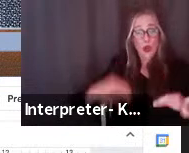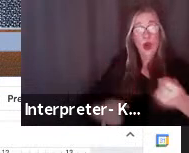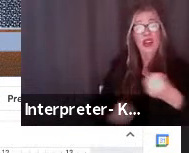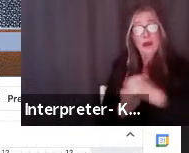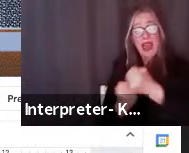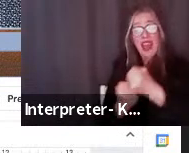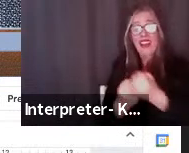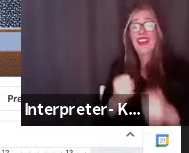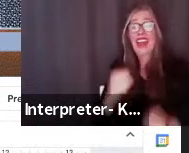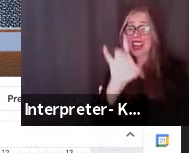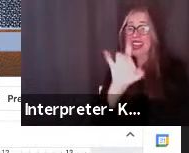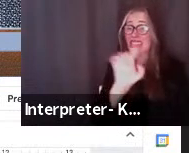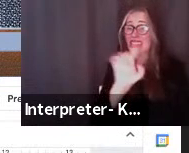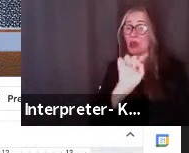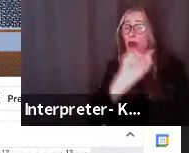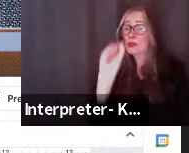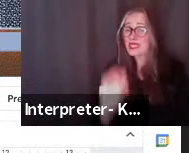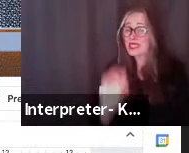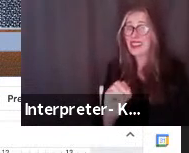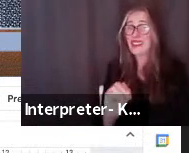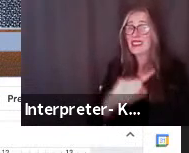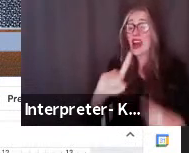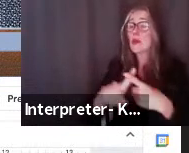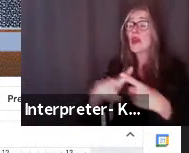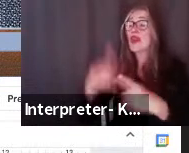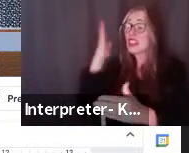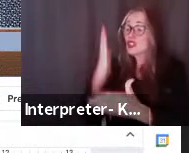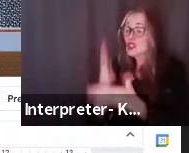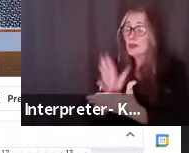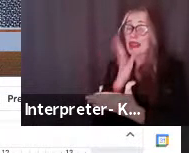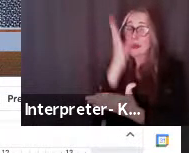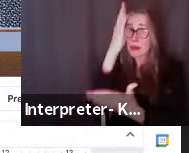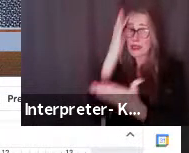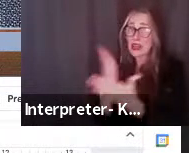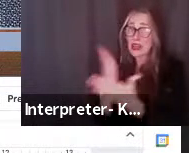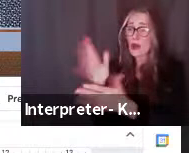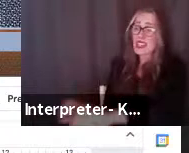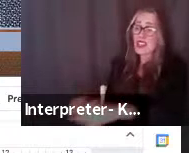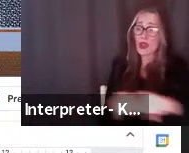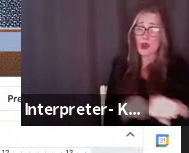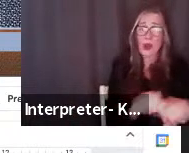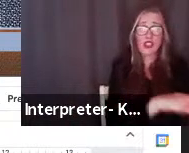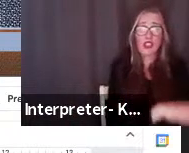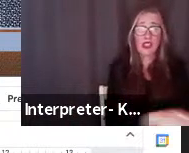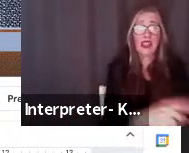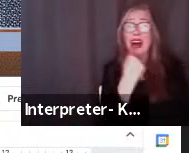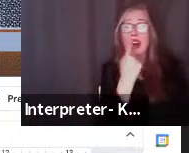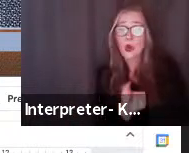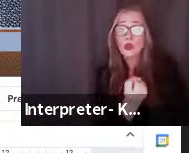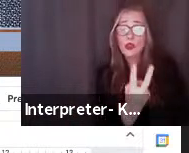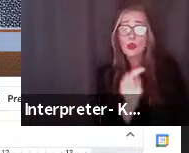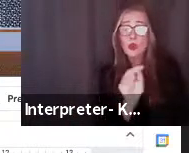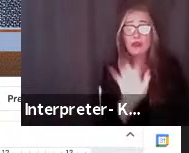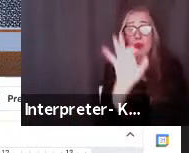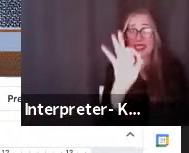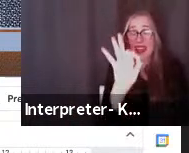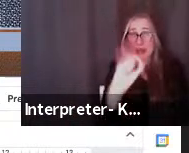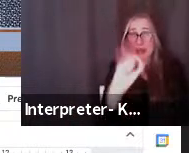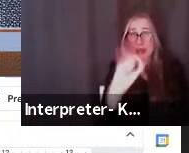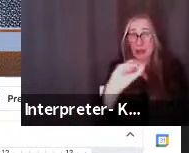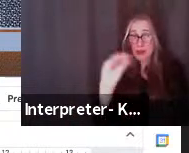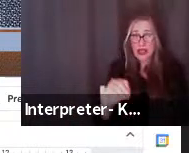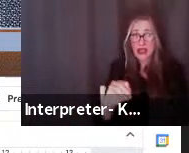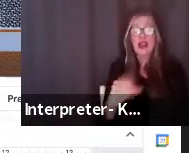cases rates of involvement custody law so i gave you that number 12.9 percent of parents um from whom children were